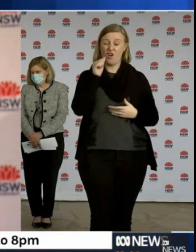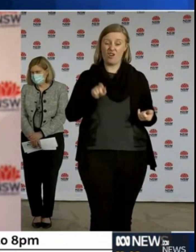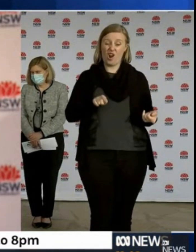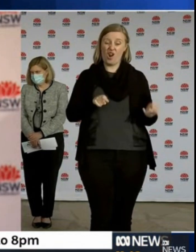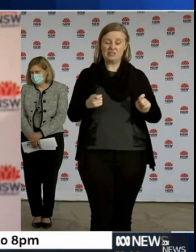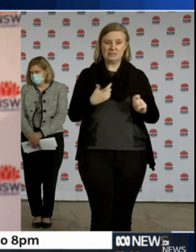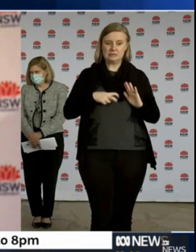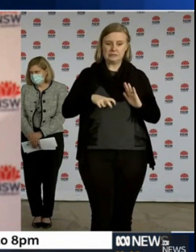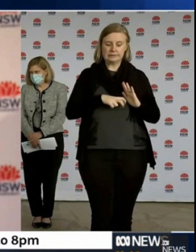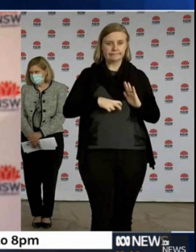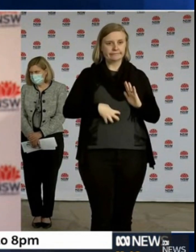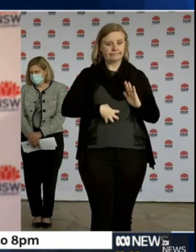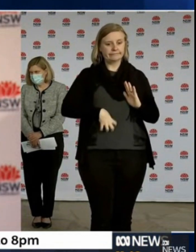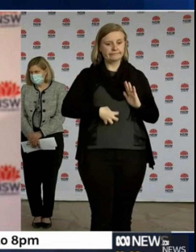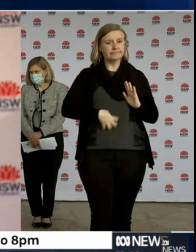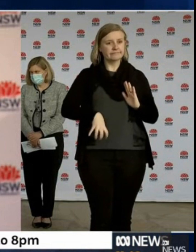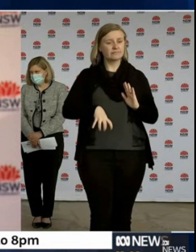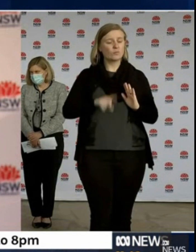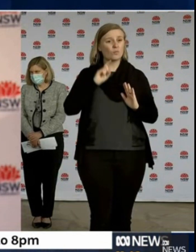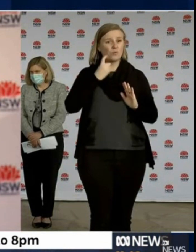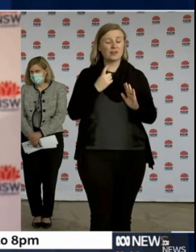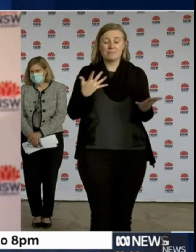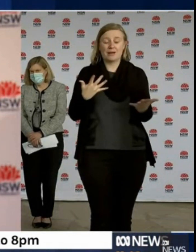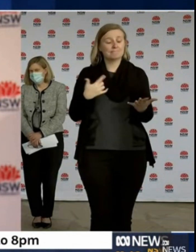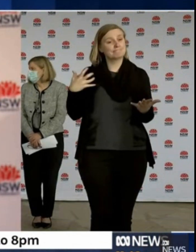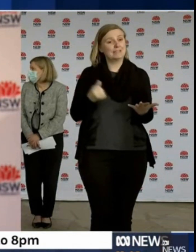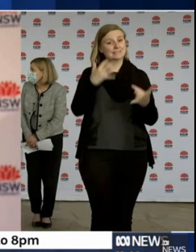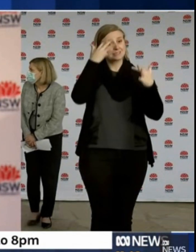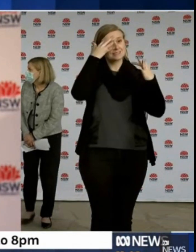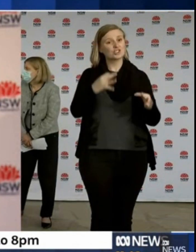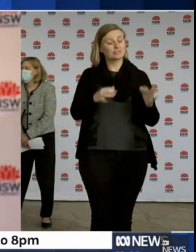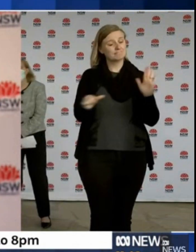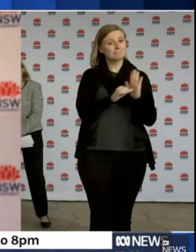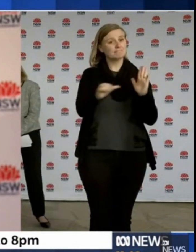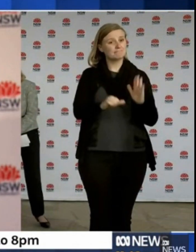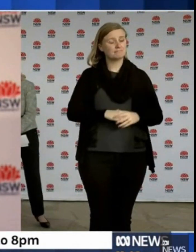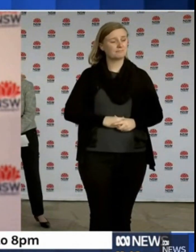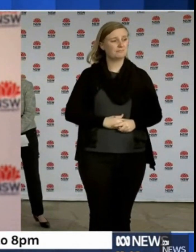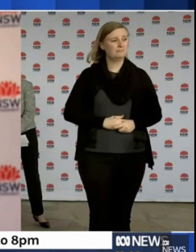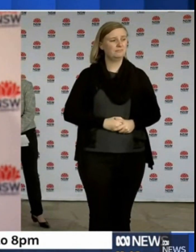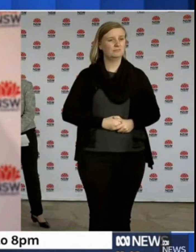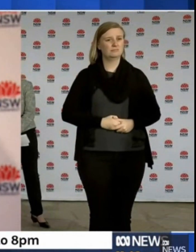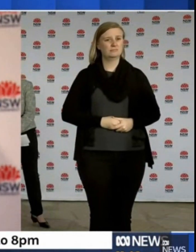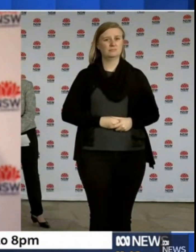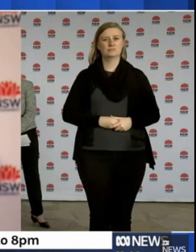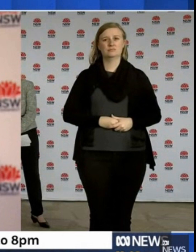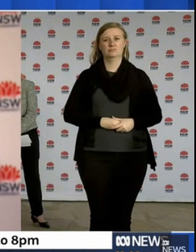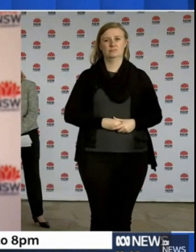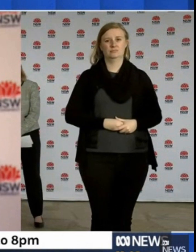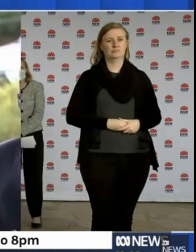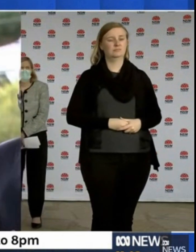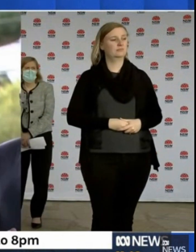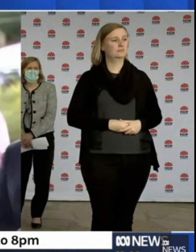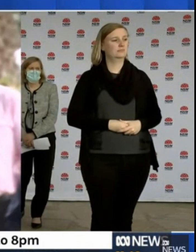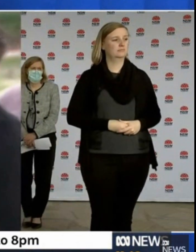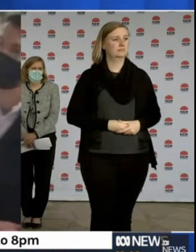will increase as the lockdown progresses. But it's a necessary decision we had to take. Just on the airlines, you're requiring